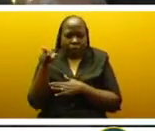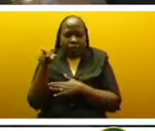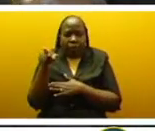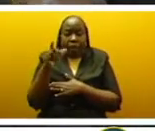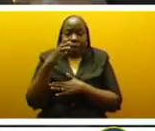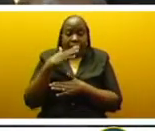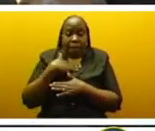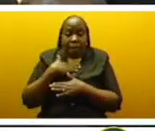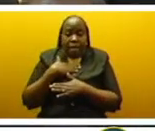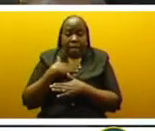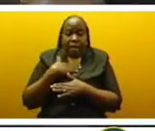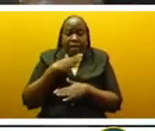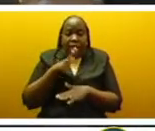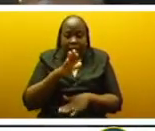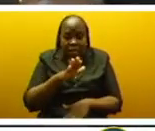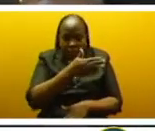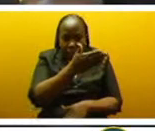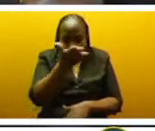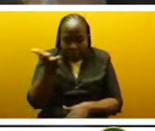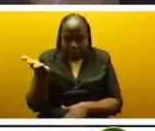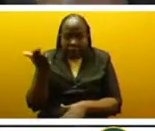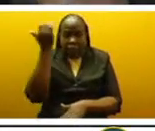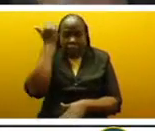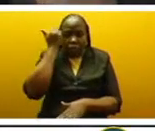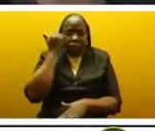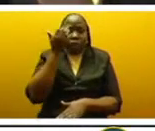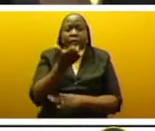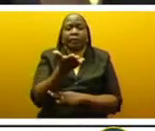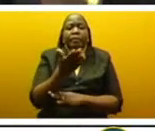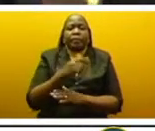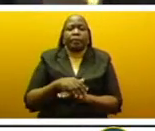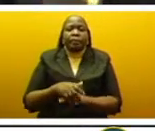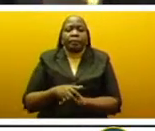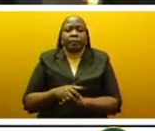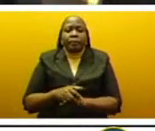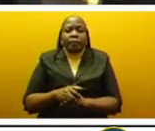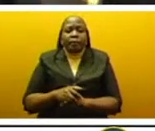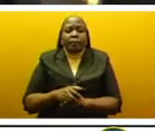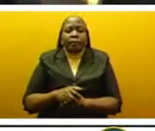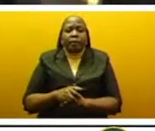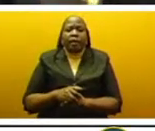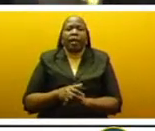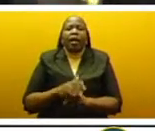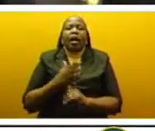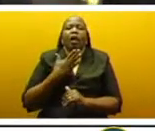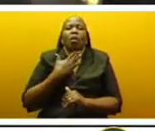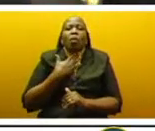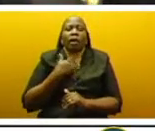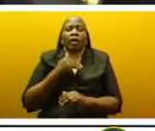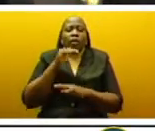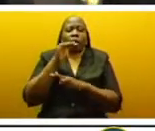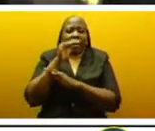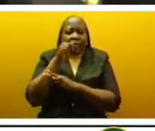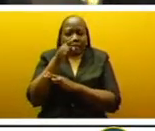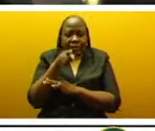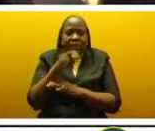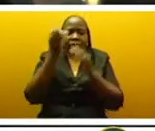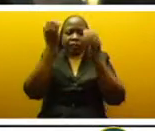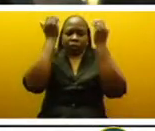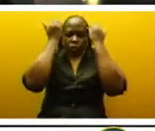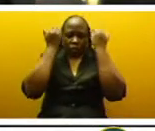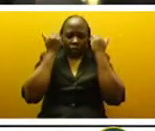lady and my ladies and your lordships, I would ask the court to